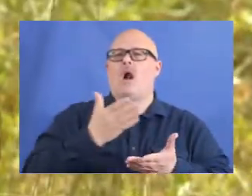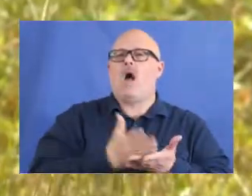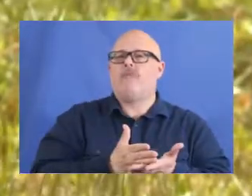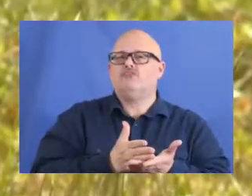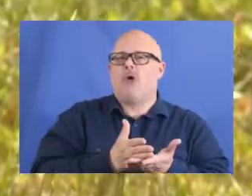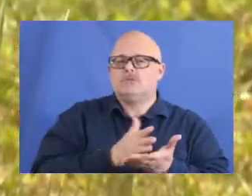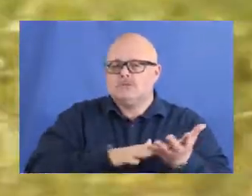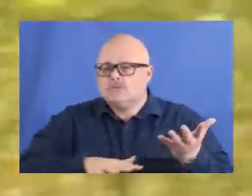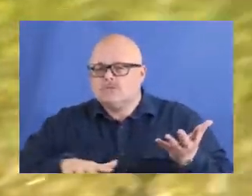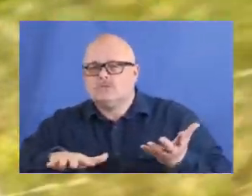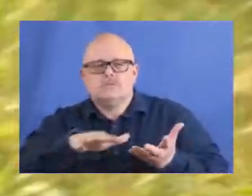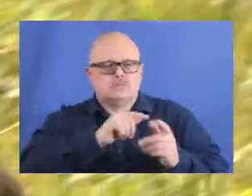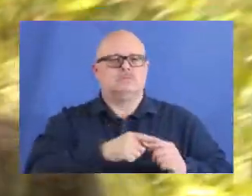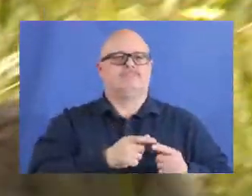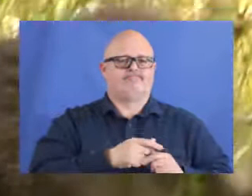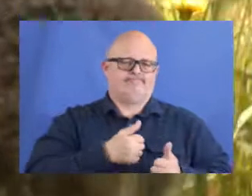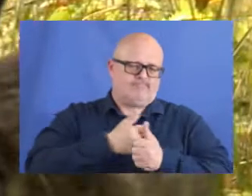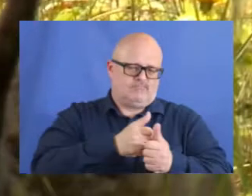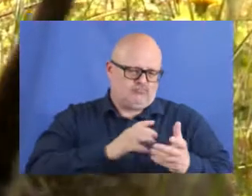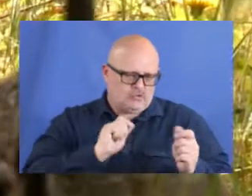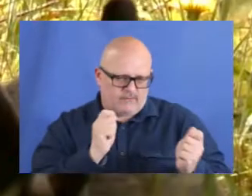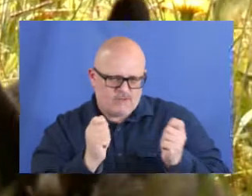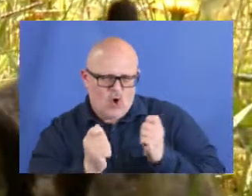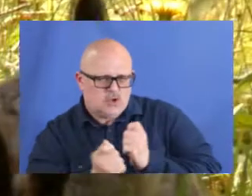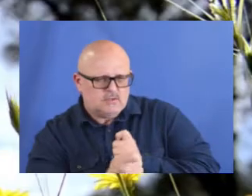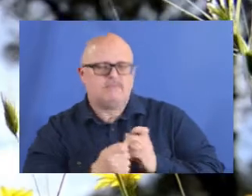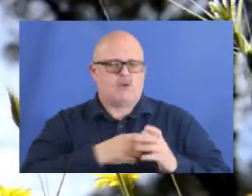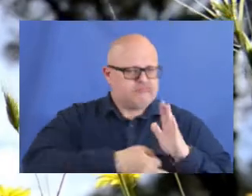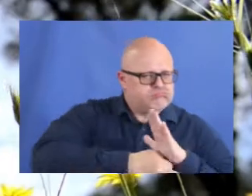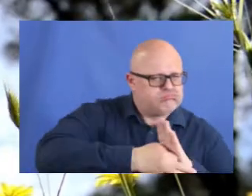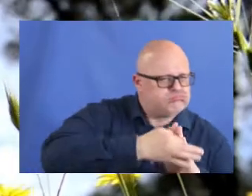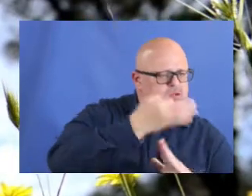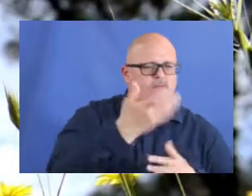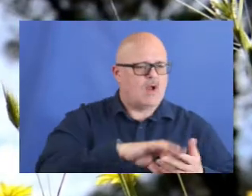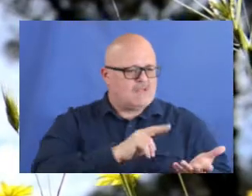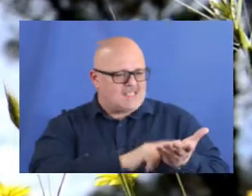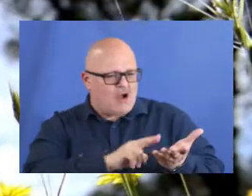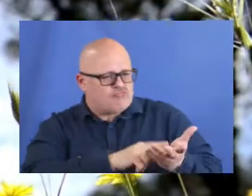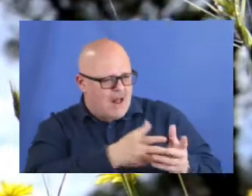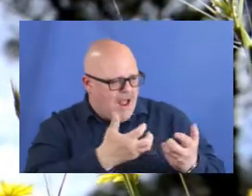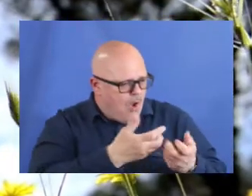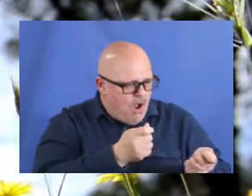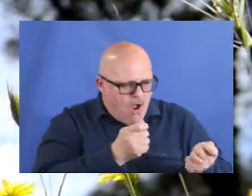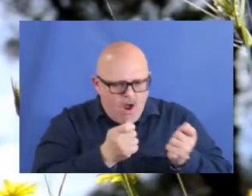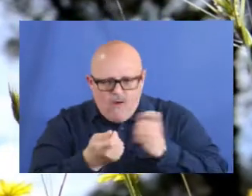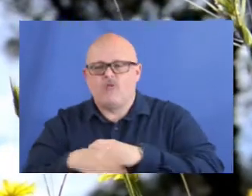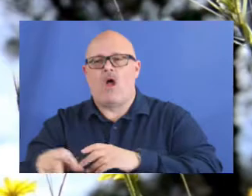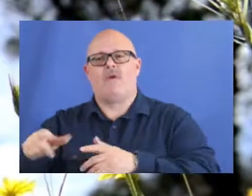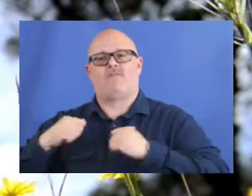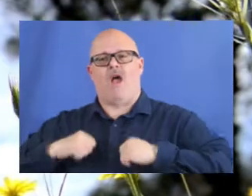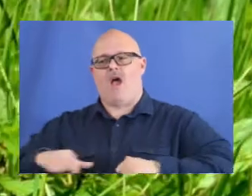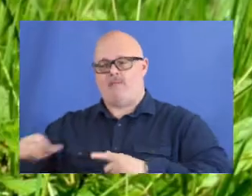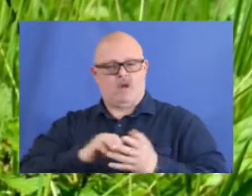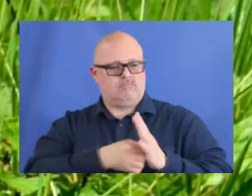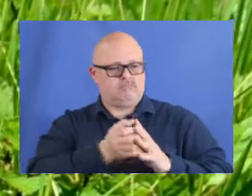Down Nature Reserve by restoring the fields from arable to chalk grassland, which once carpeted the steep